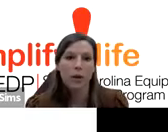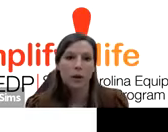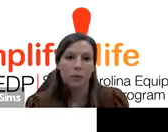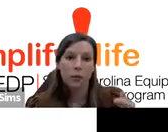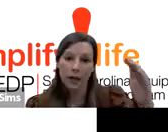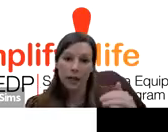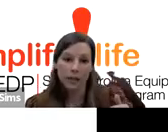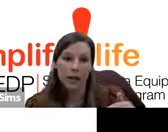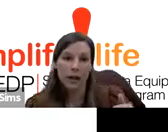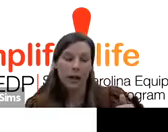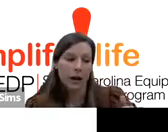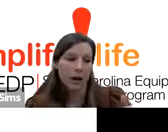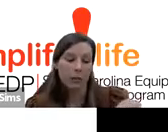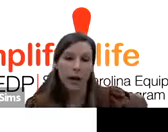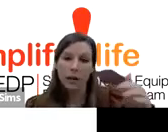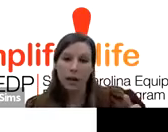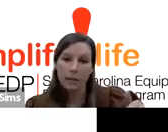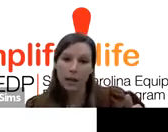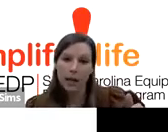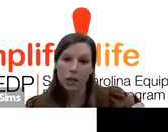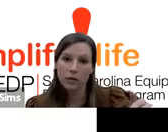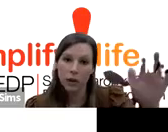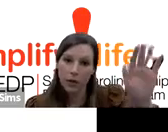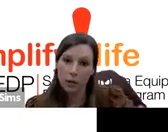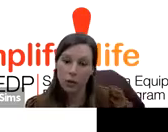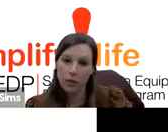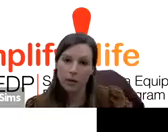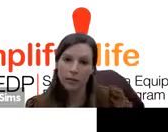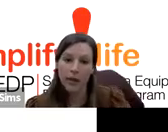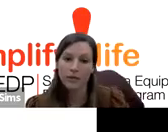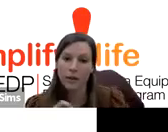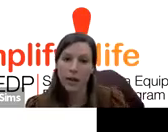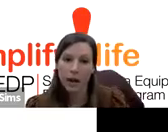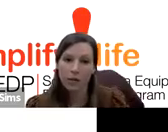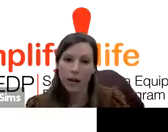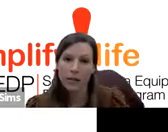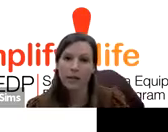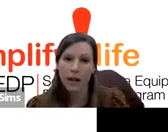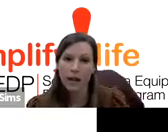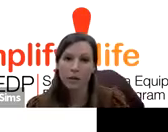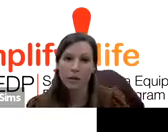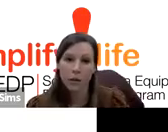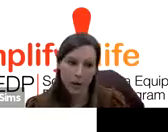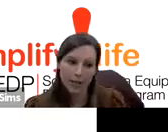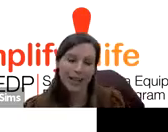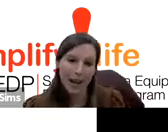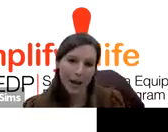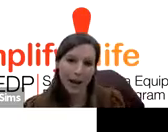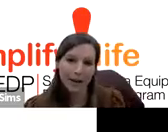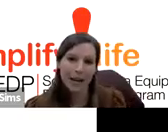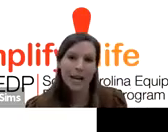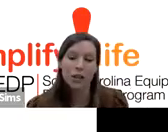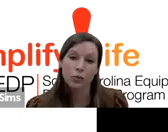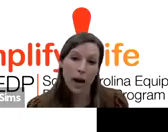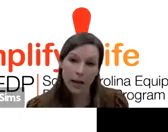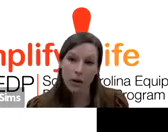will print the regular application for the phone equipment and fill it out as if they are requesting an